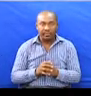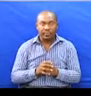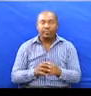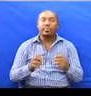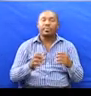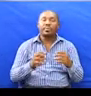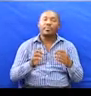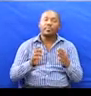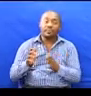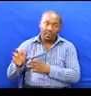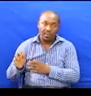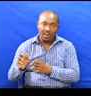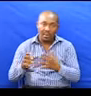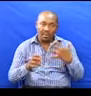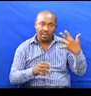in movement.